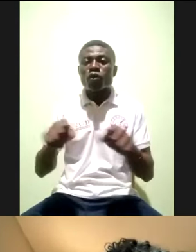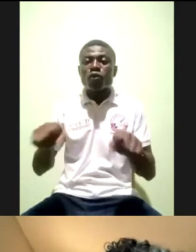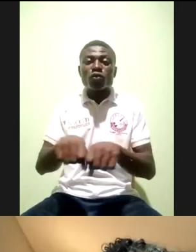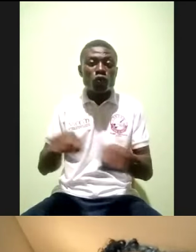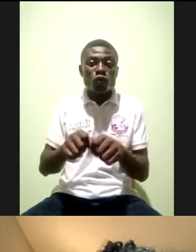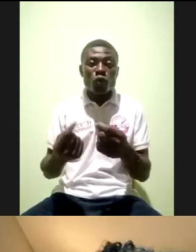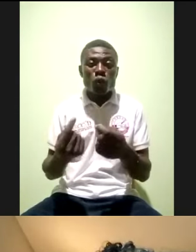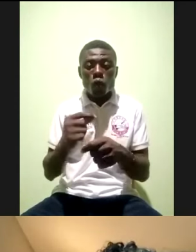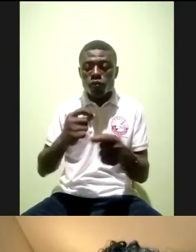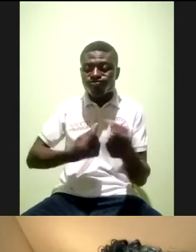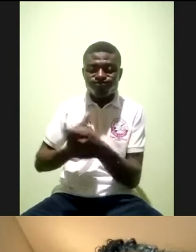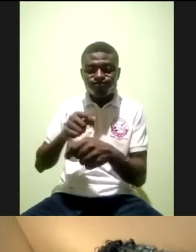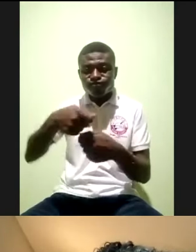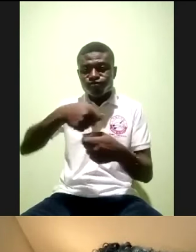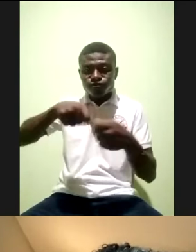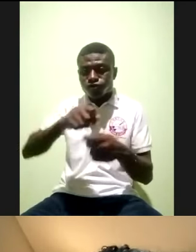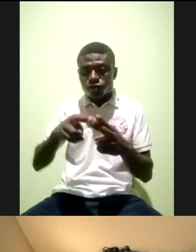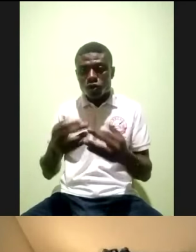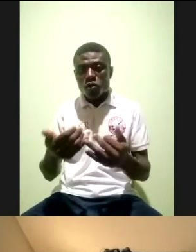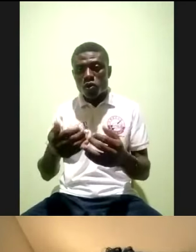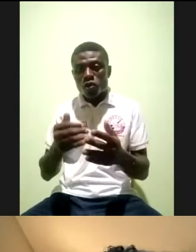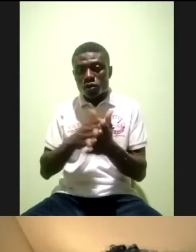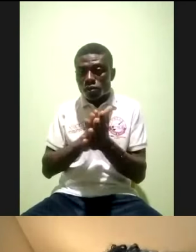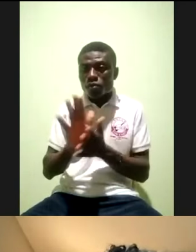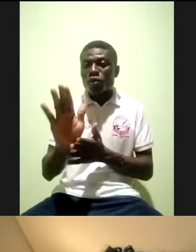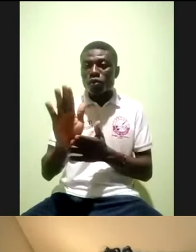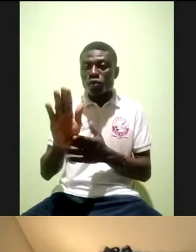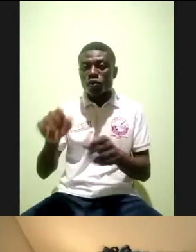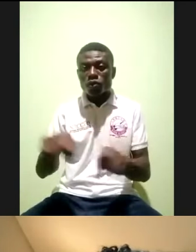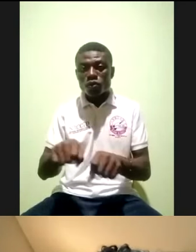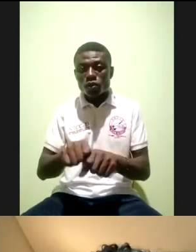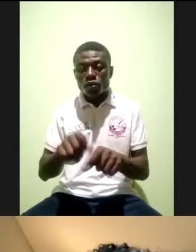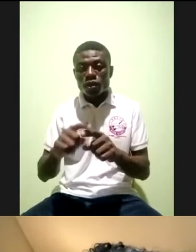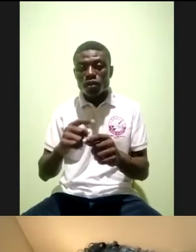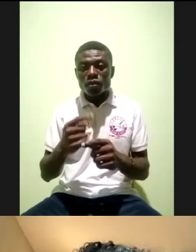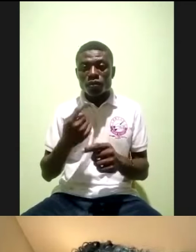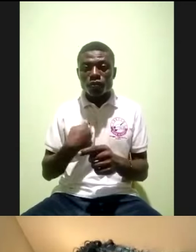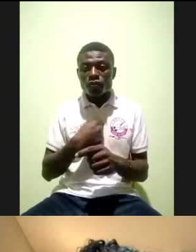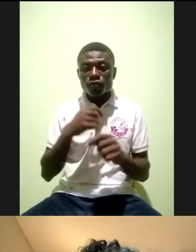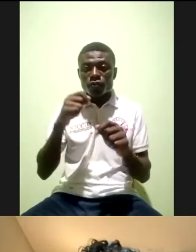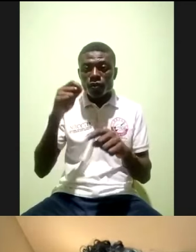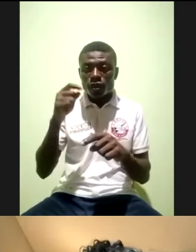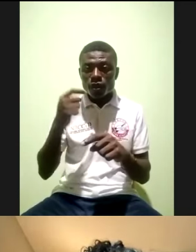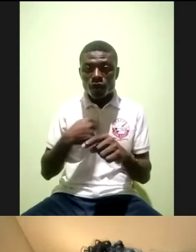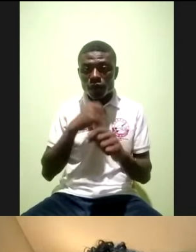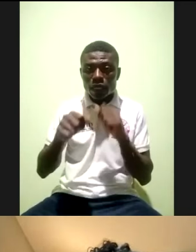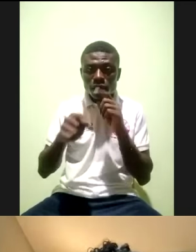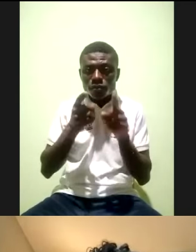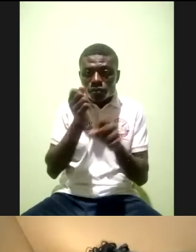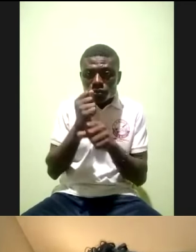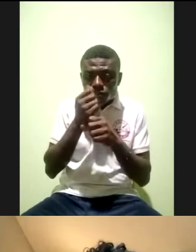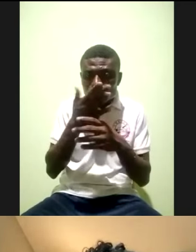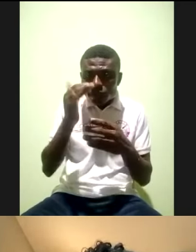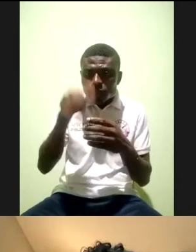Velcro shoes or the slip-on shoes for the children. But we can skip out that part, but it's a big piece of